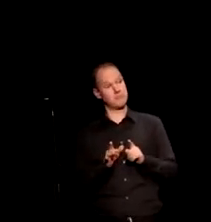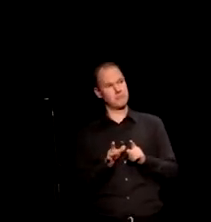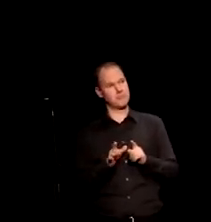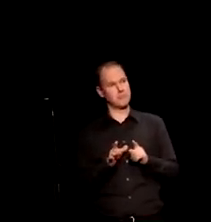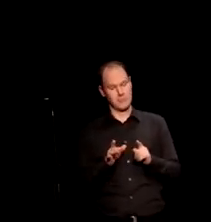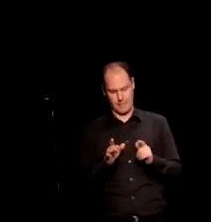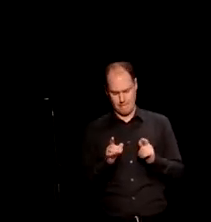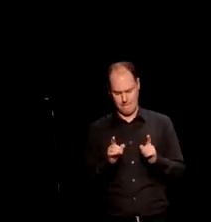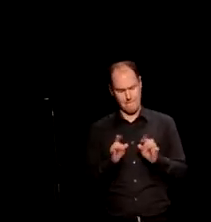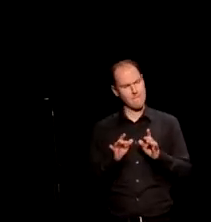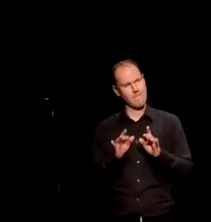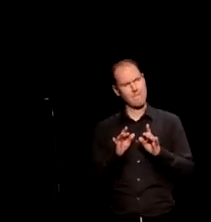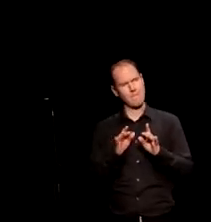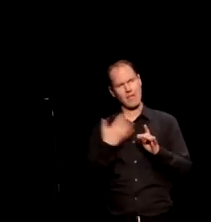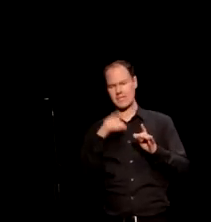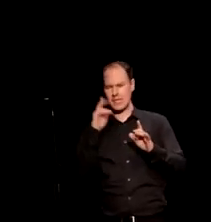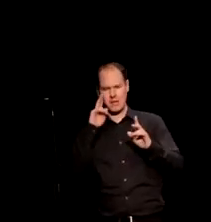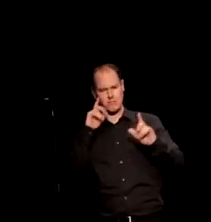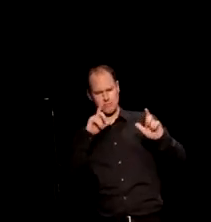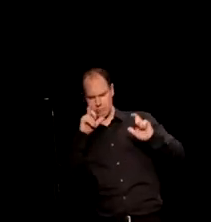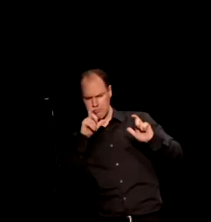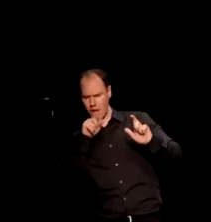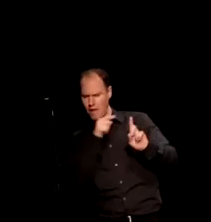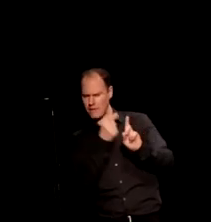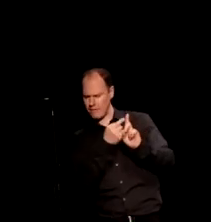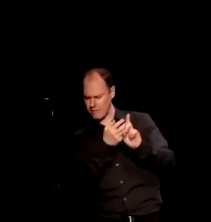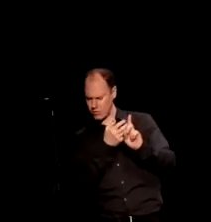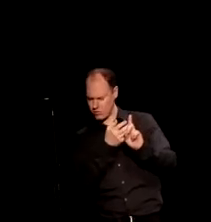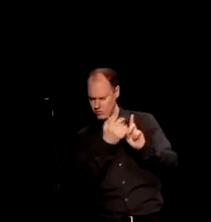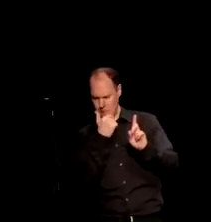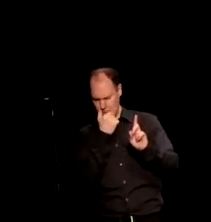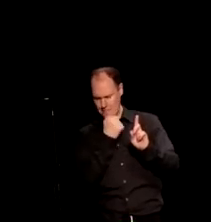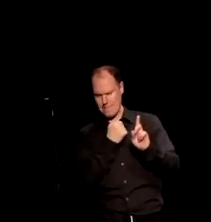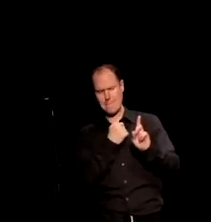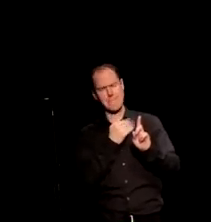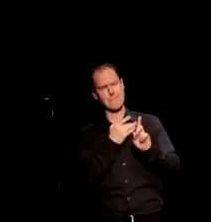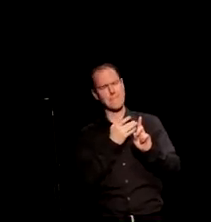about pictures. There's a picture of her and